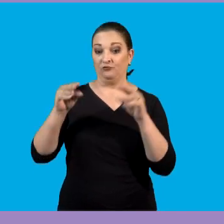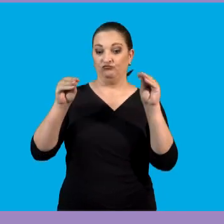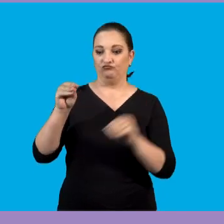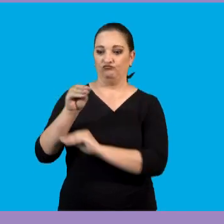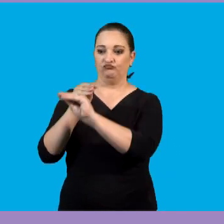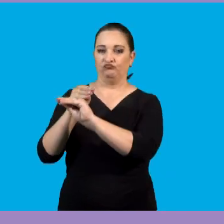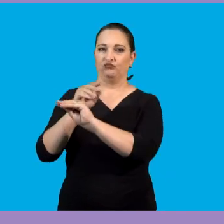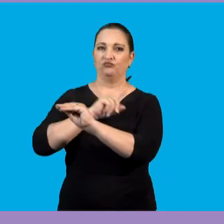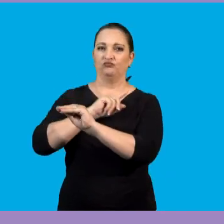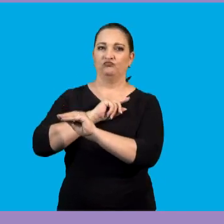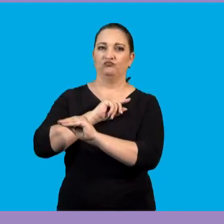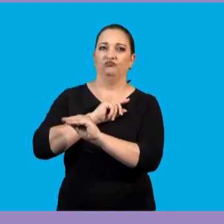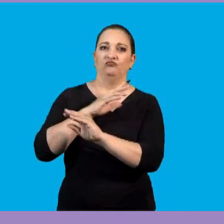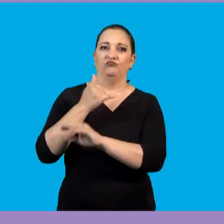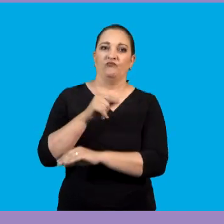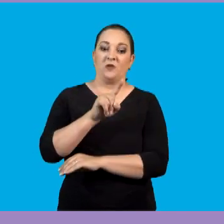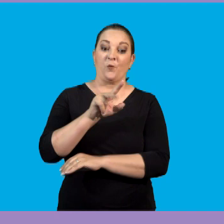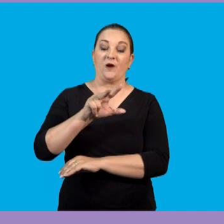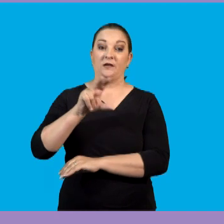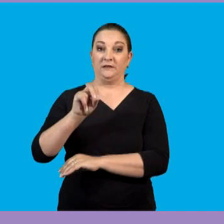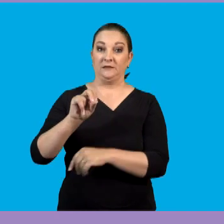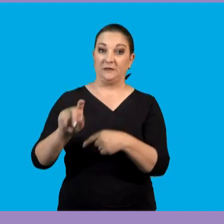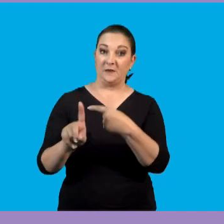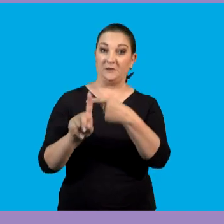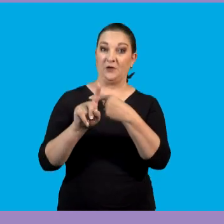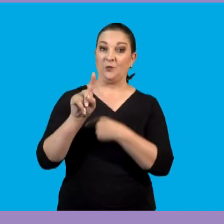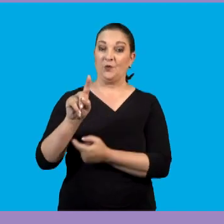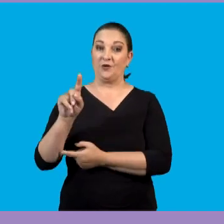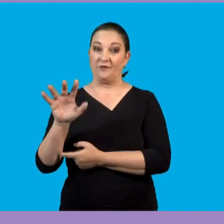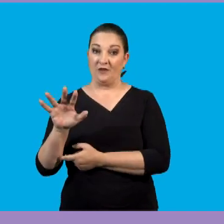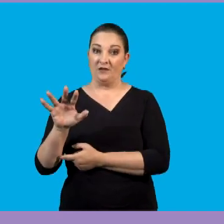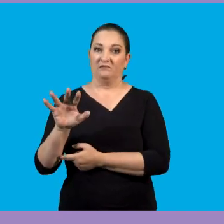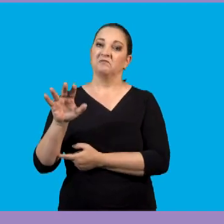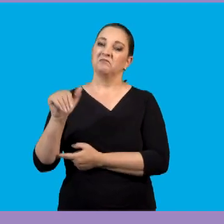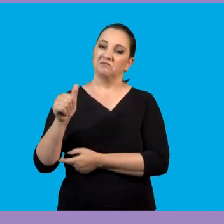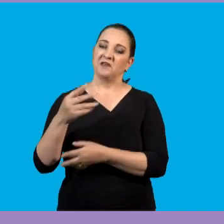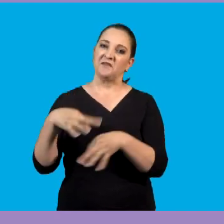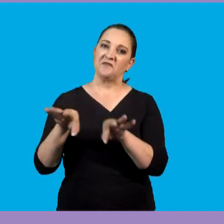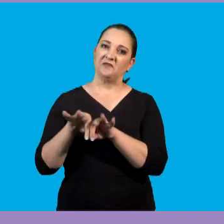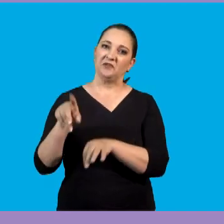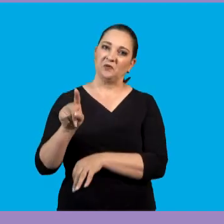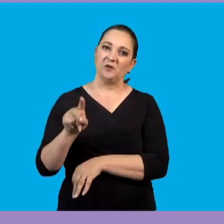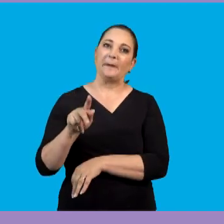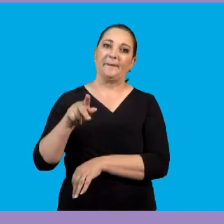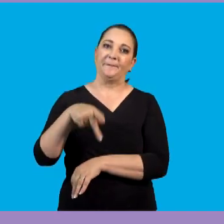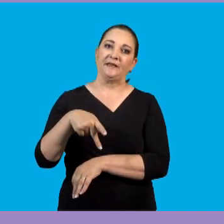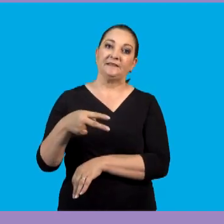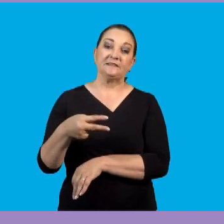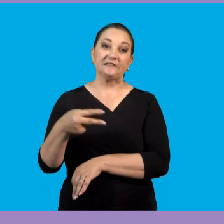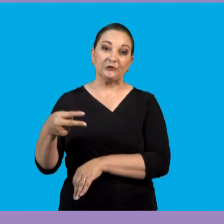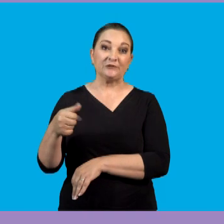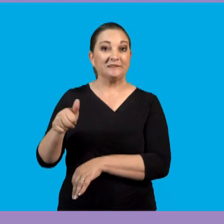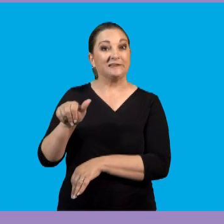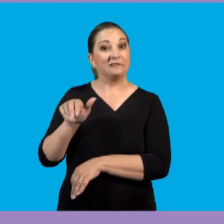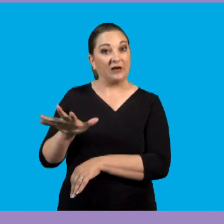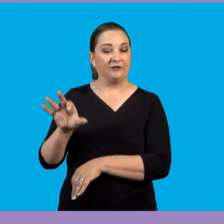additive inverse of 115, then we are going to be left with a value for P that